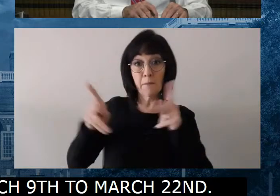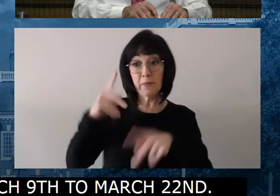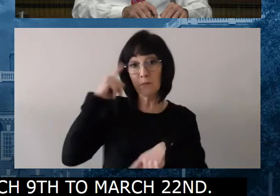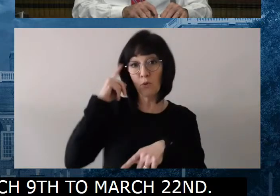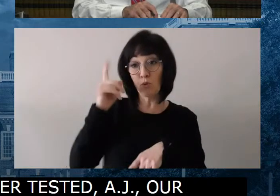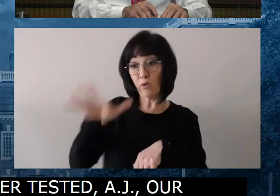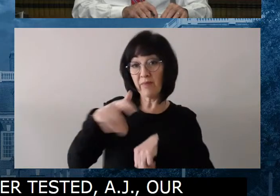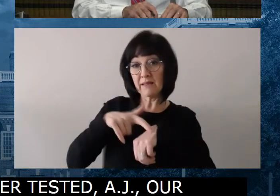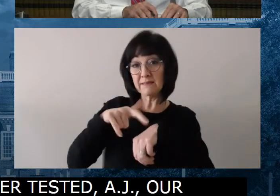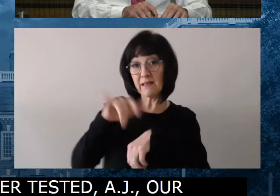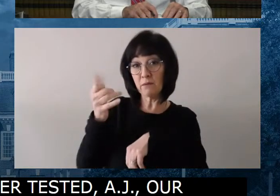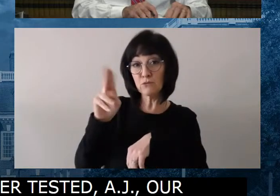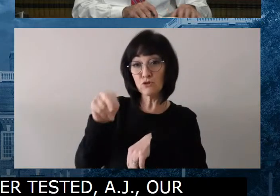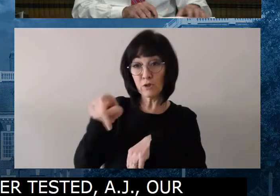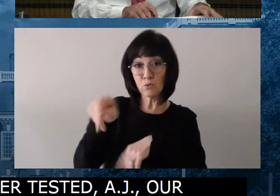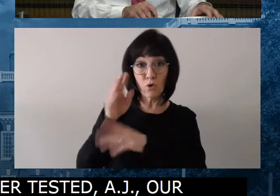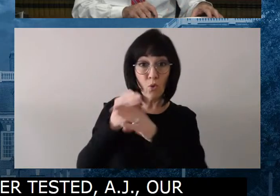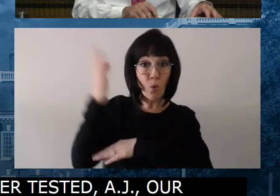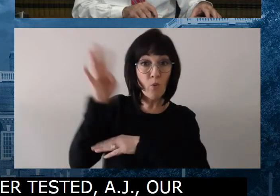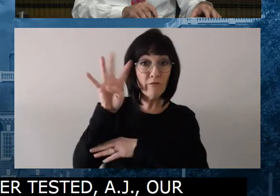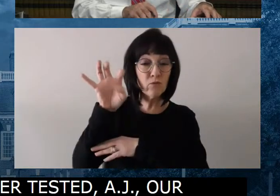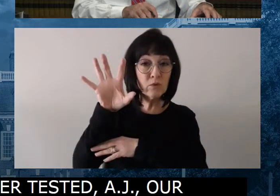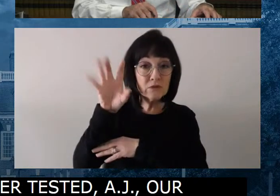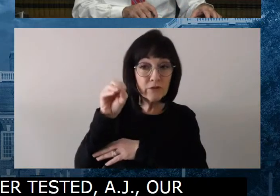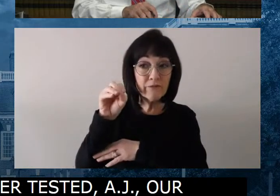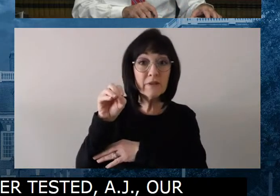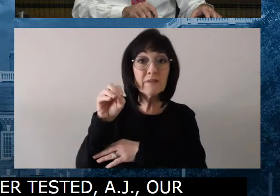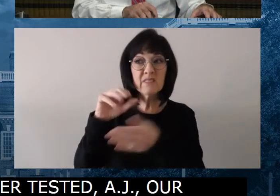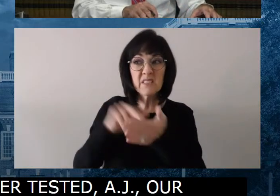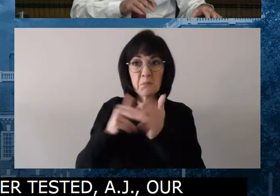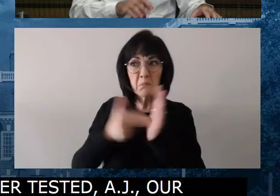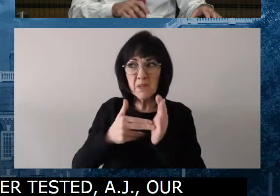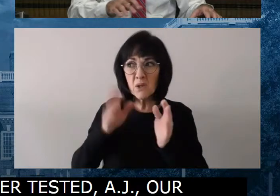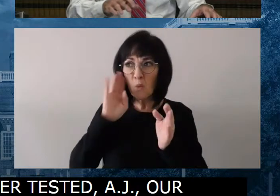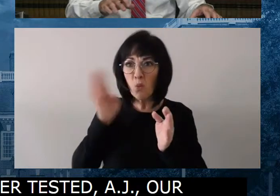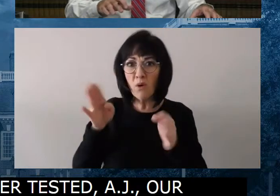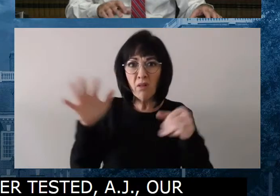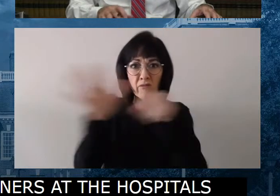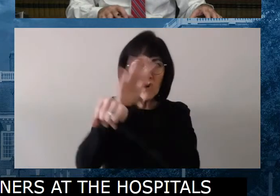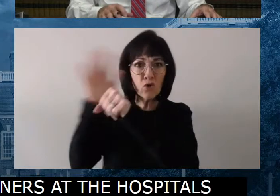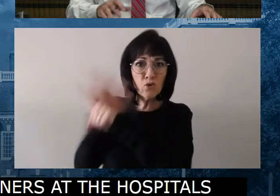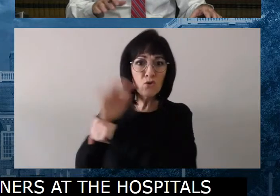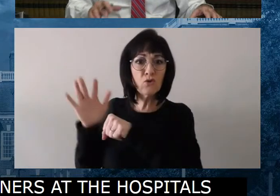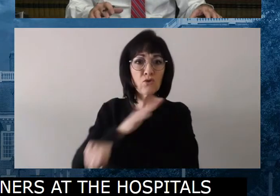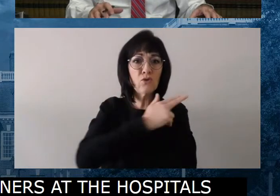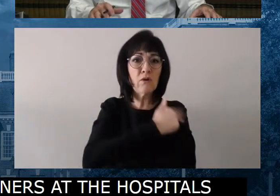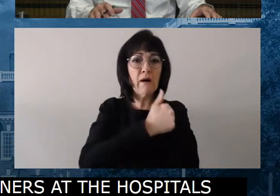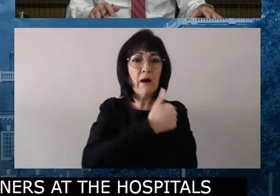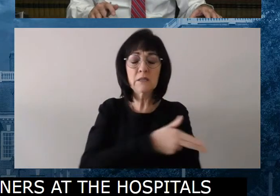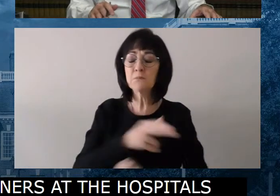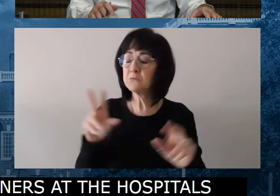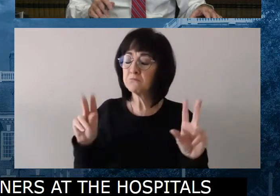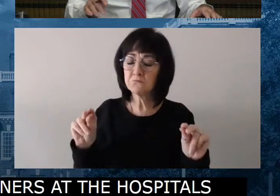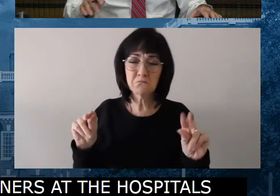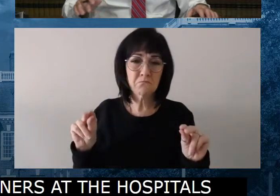hospitals really did a nice job of managing their census. They did have to put off